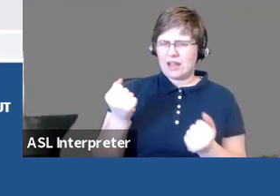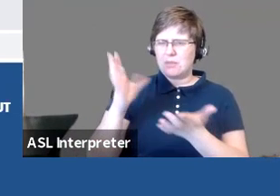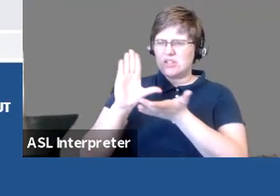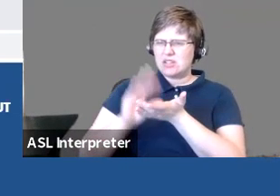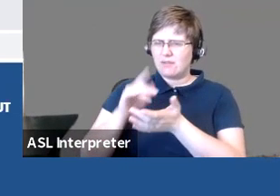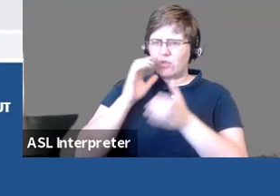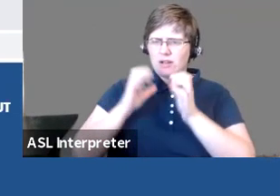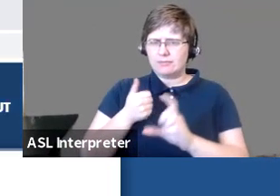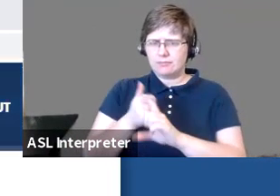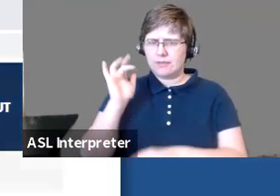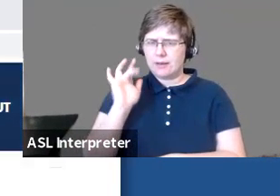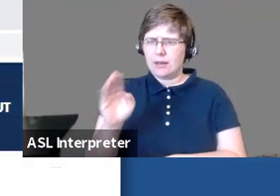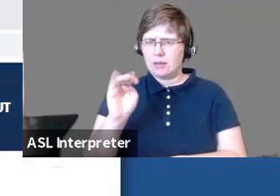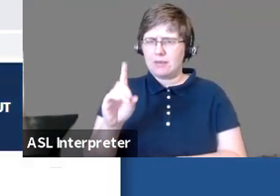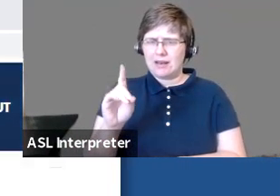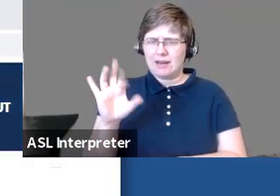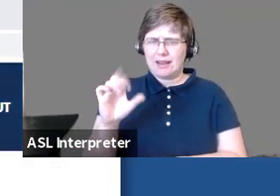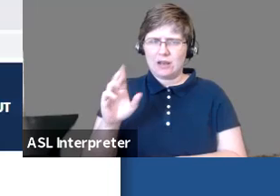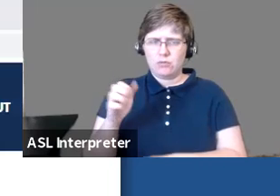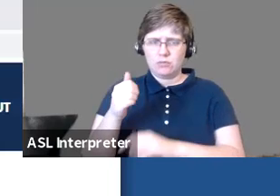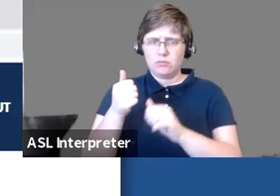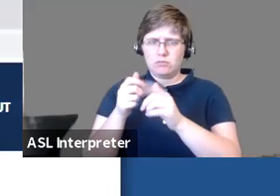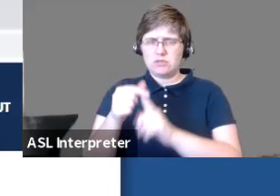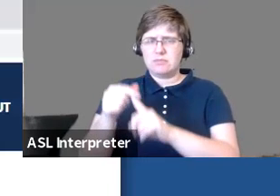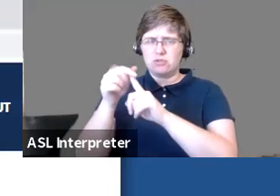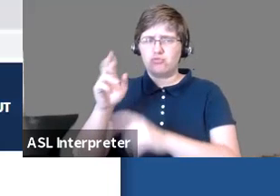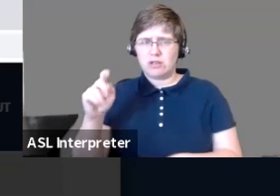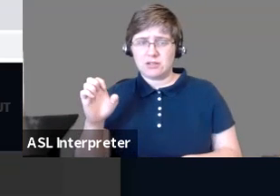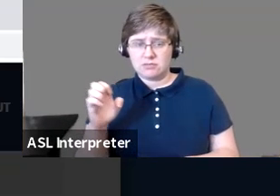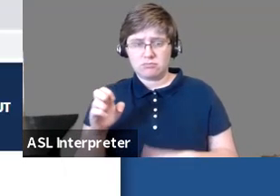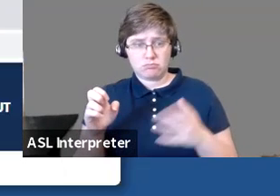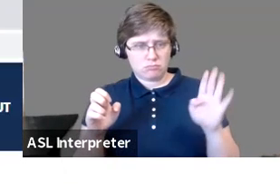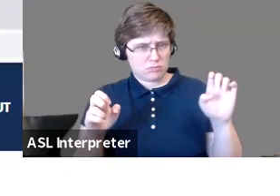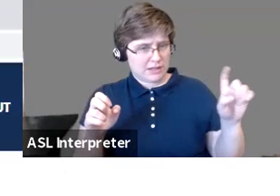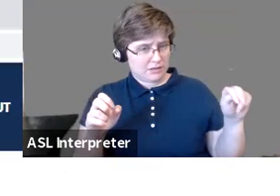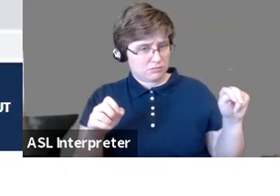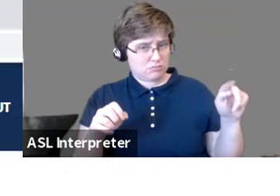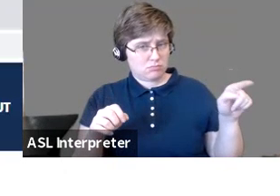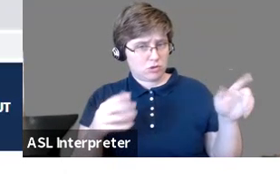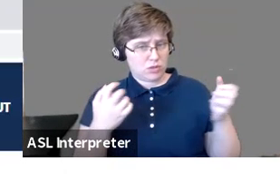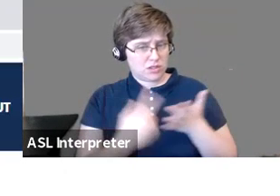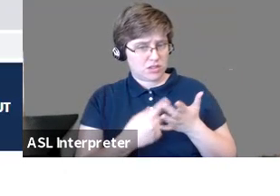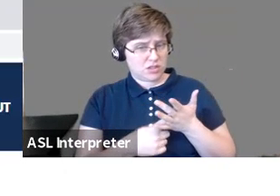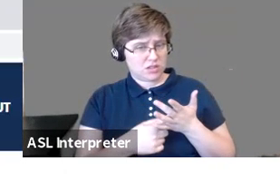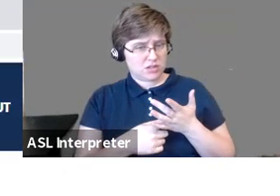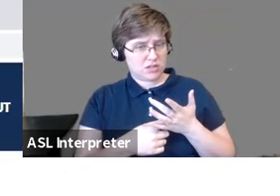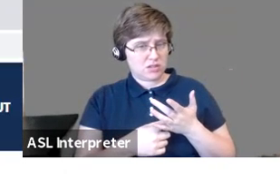for clients who click on Medicare under the special rates tab? Belen, do you want to address that?